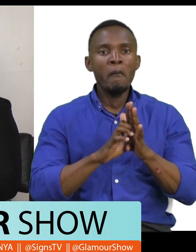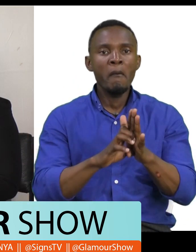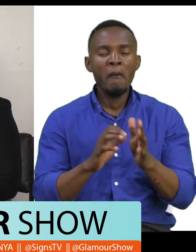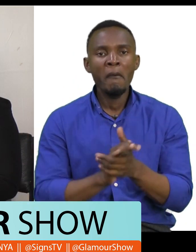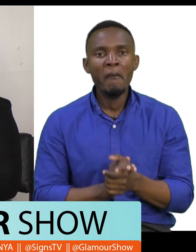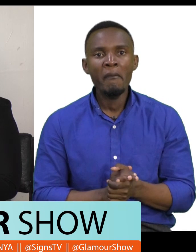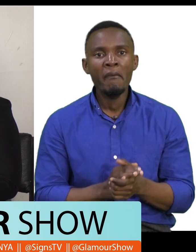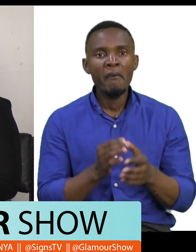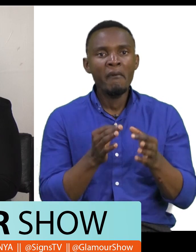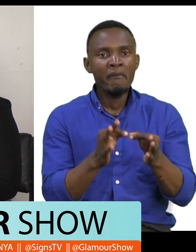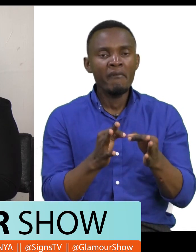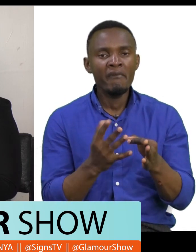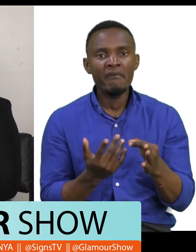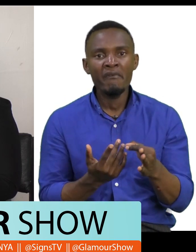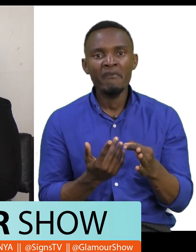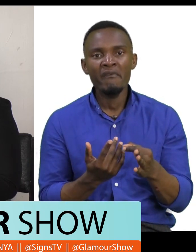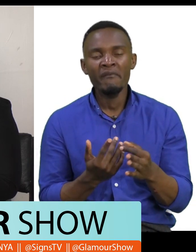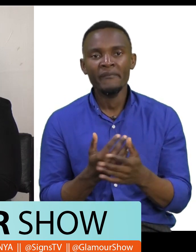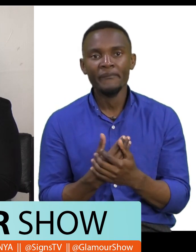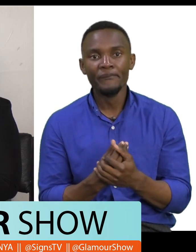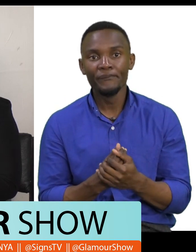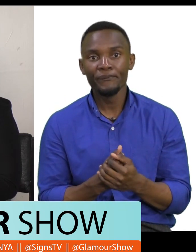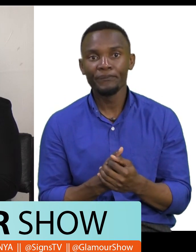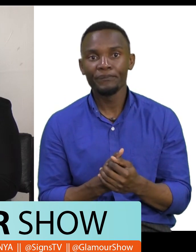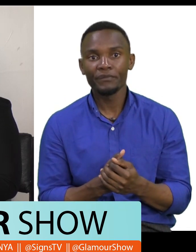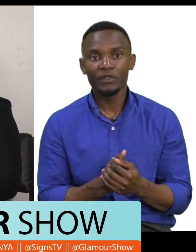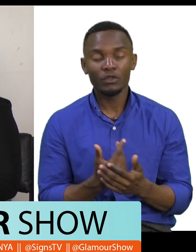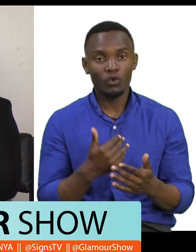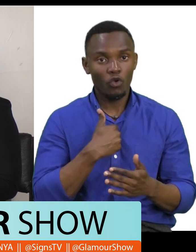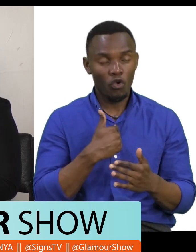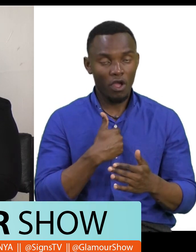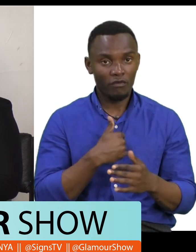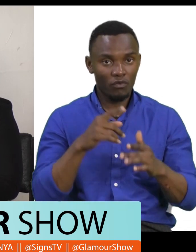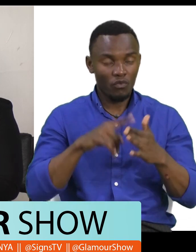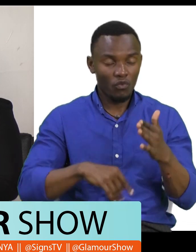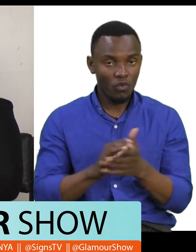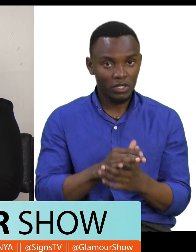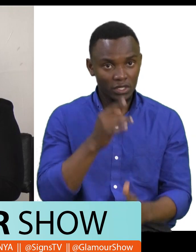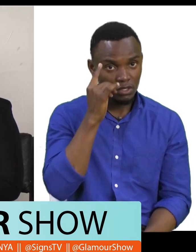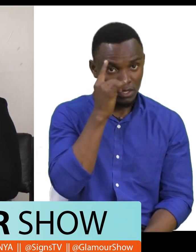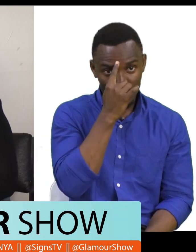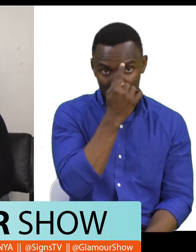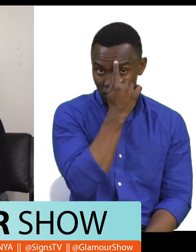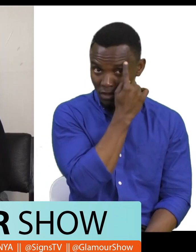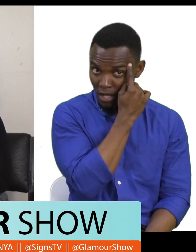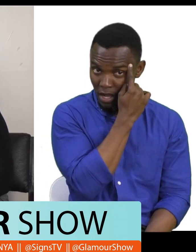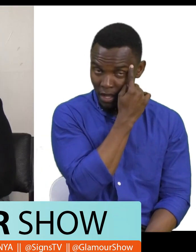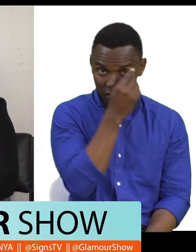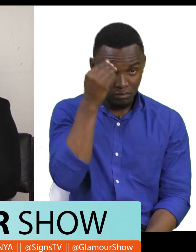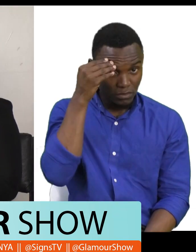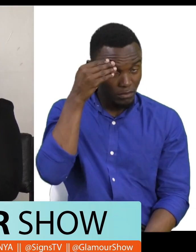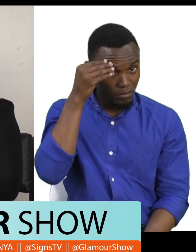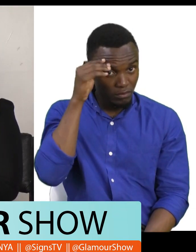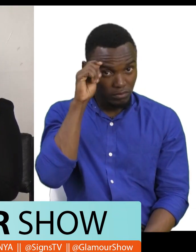Like for example, if it is high, we have high waxing. So if maybe